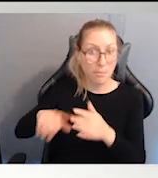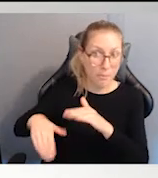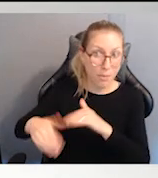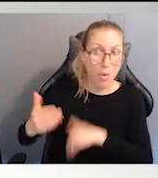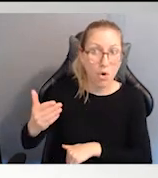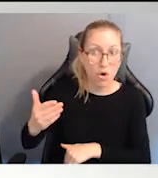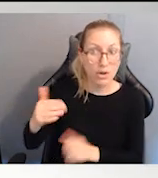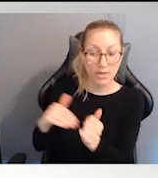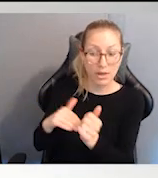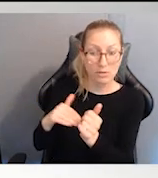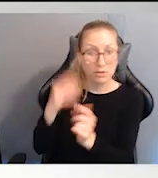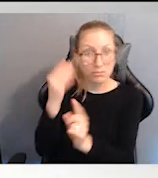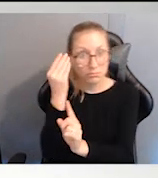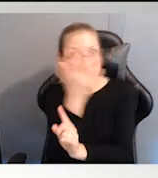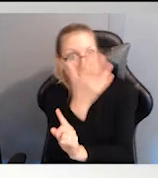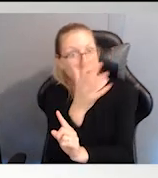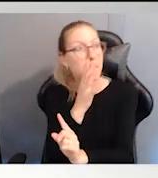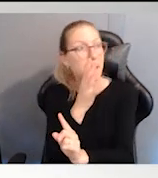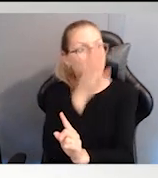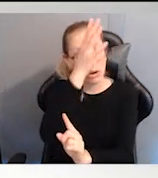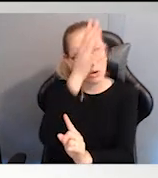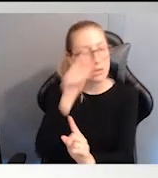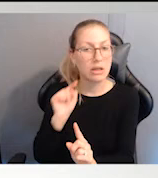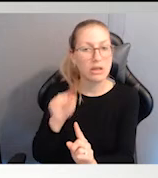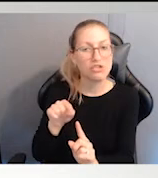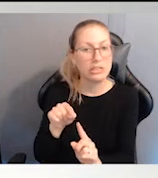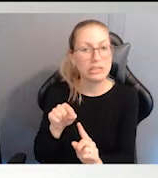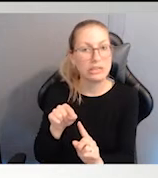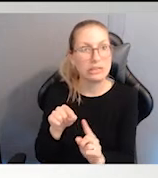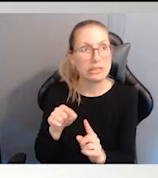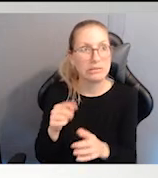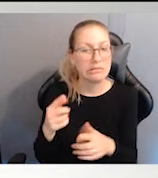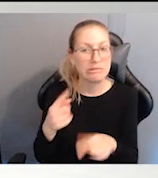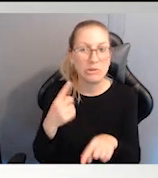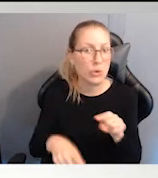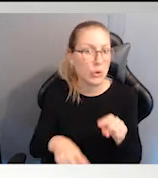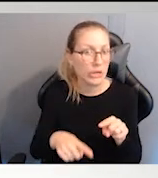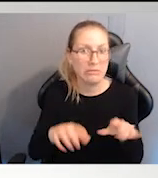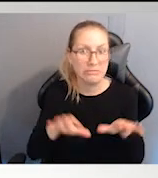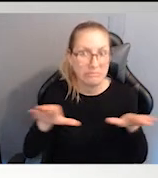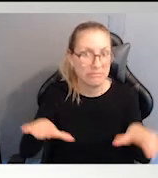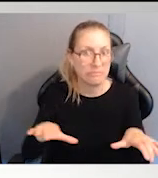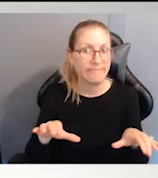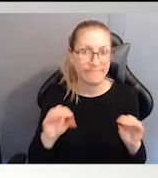my parents that she would be basically nothing. They literally told her that